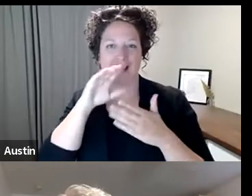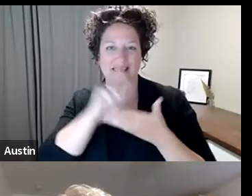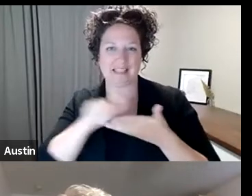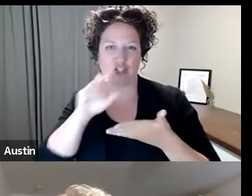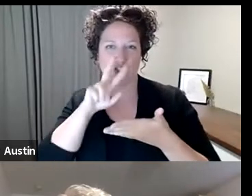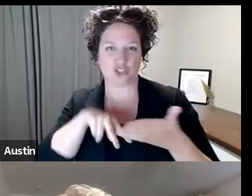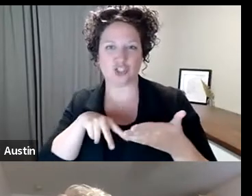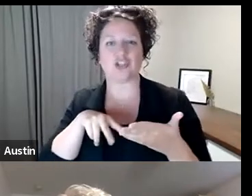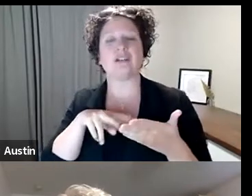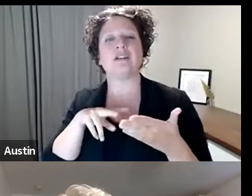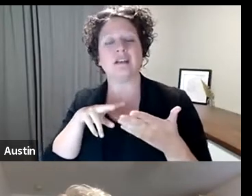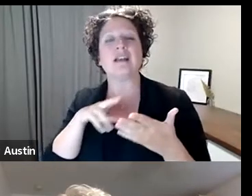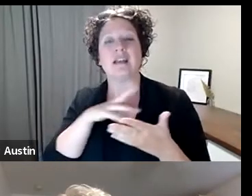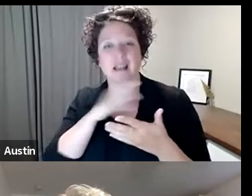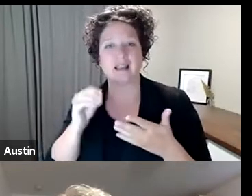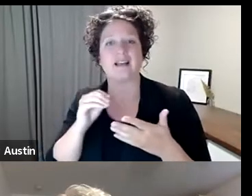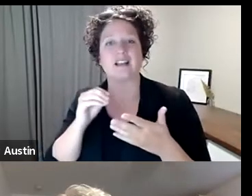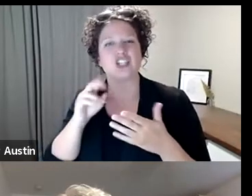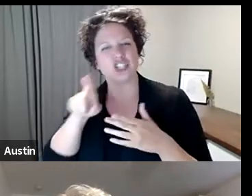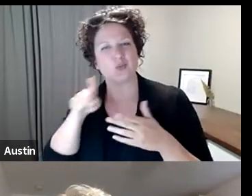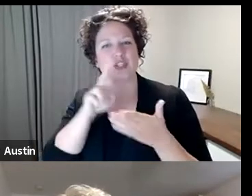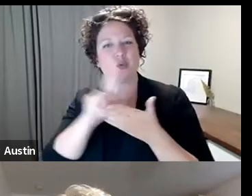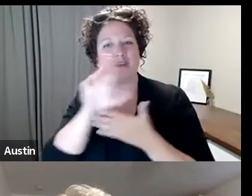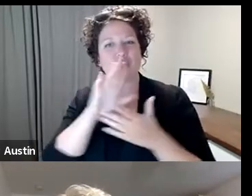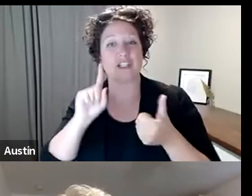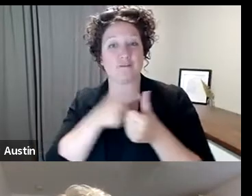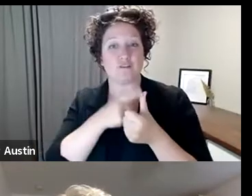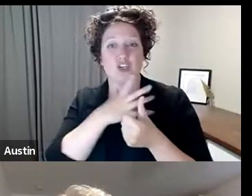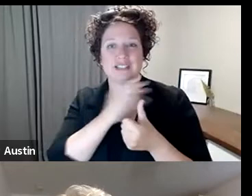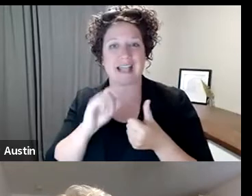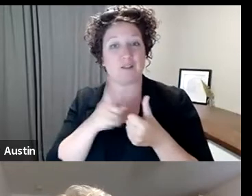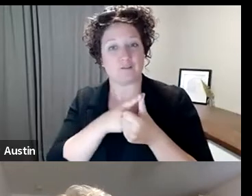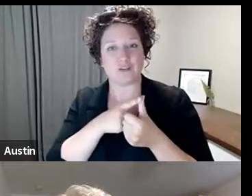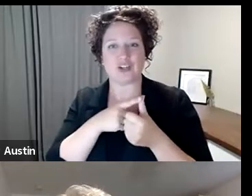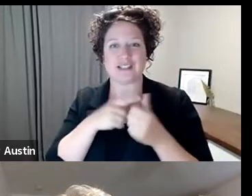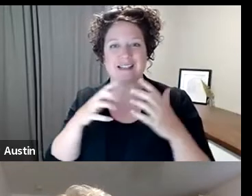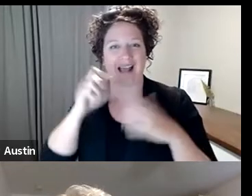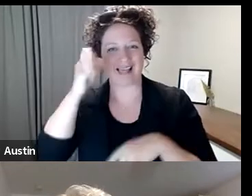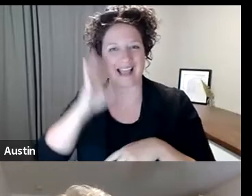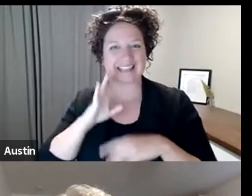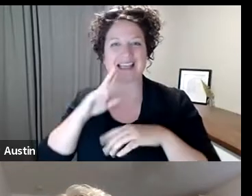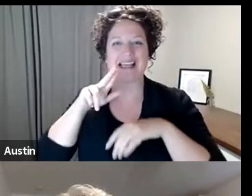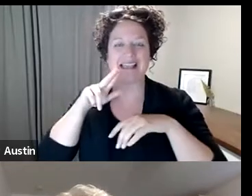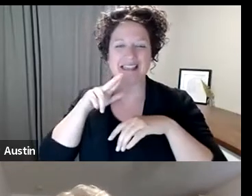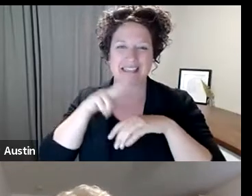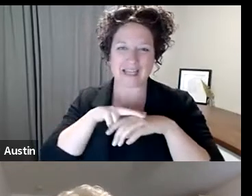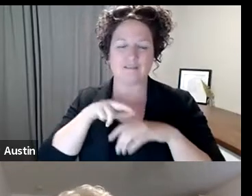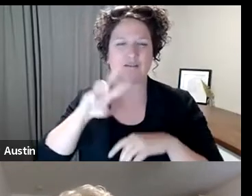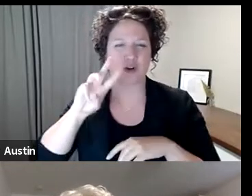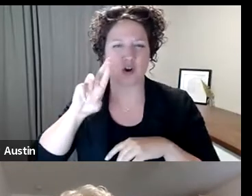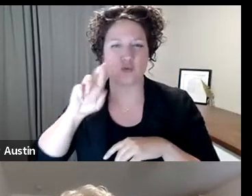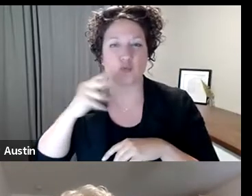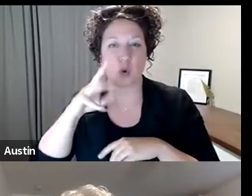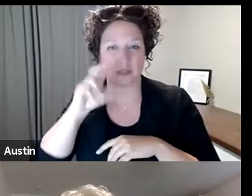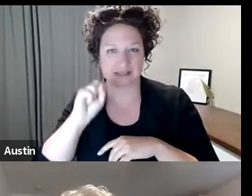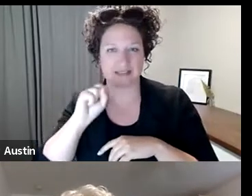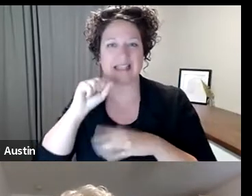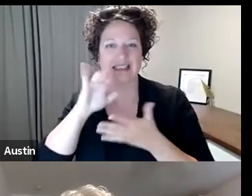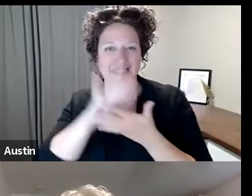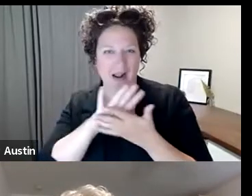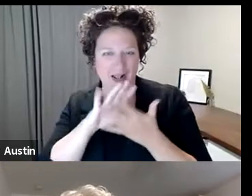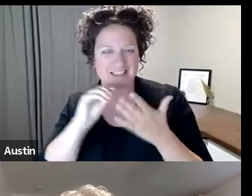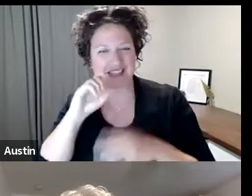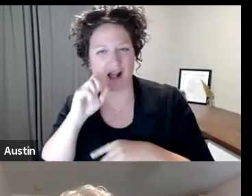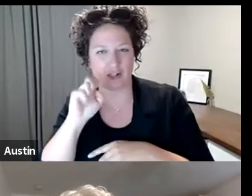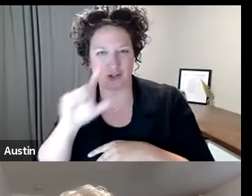Anchorage, after being the university's first and the first Alaska Native Rhodes Scholar. It is a pleasure to have you here, Samantha, as